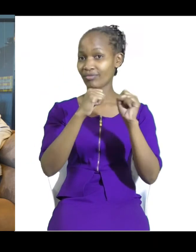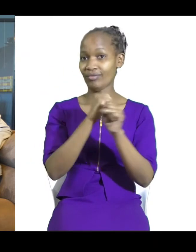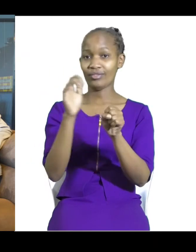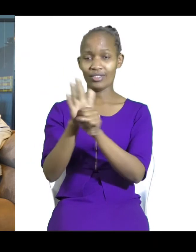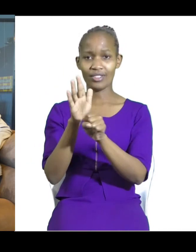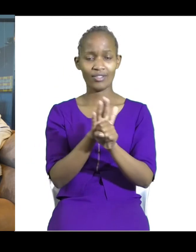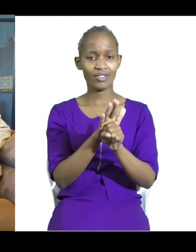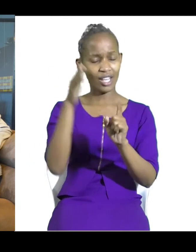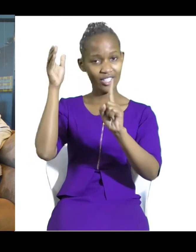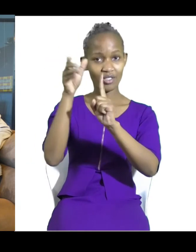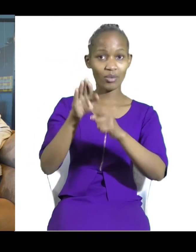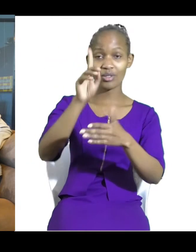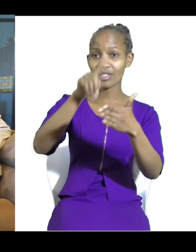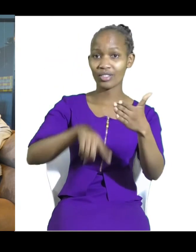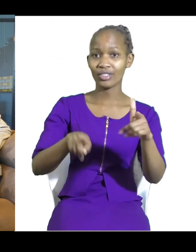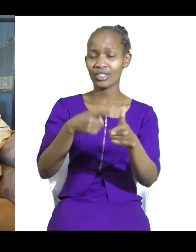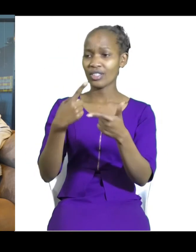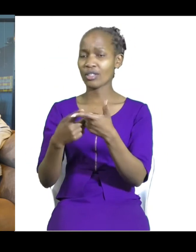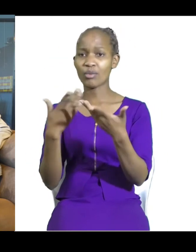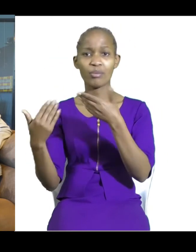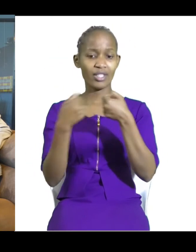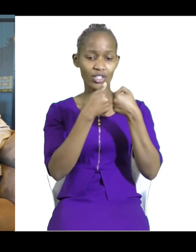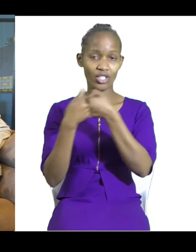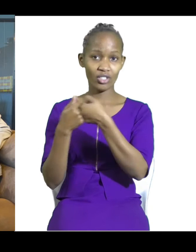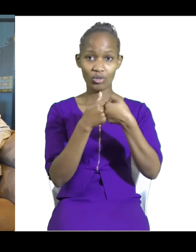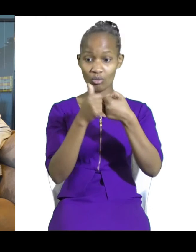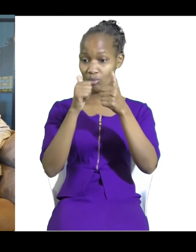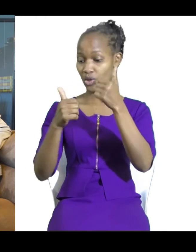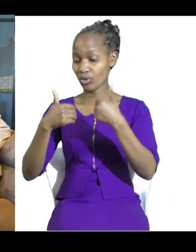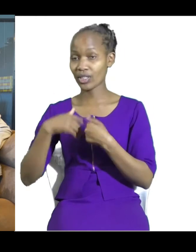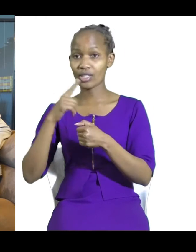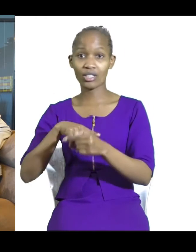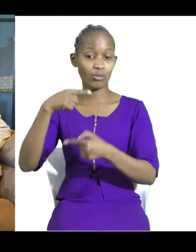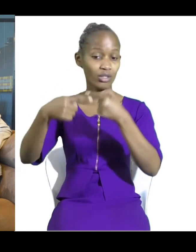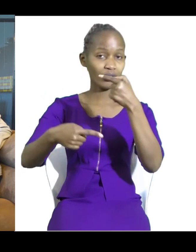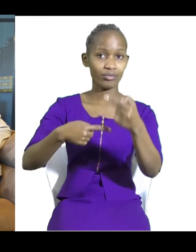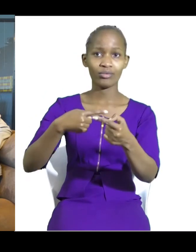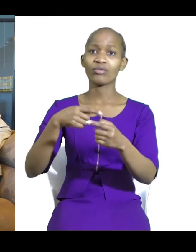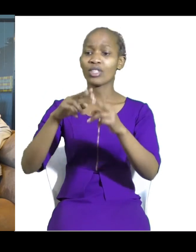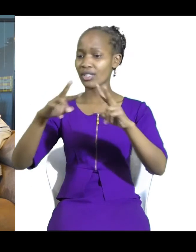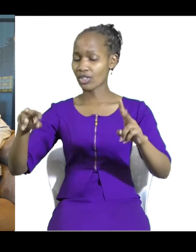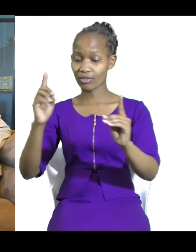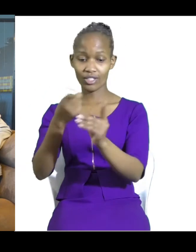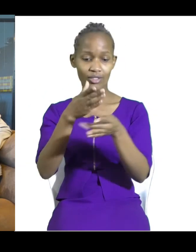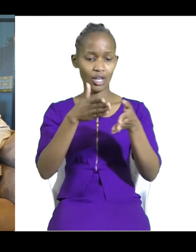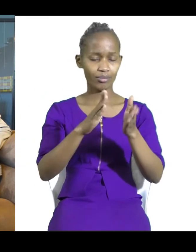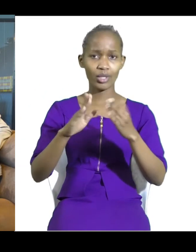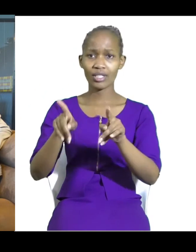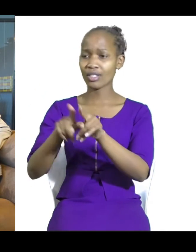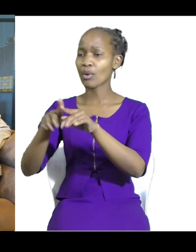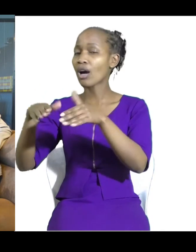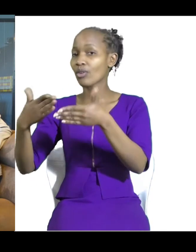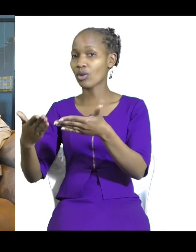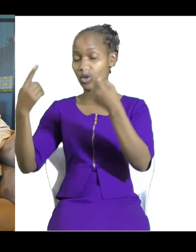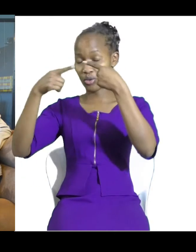Yeah. I think it's also enlightening to understand some of the hurdles you faced along the way as you were pursuing various opportunities and things like that, and